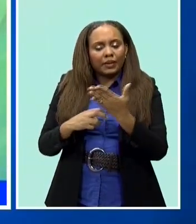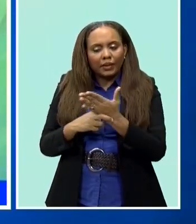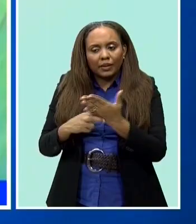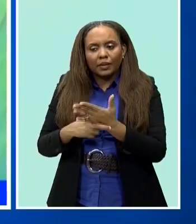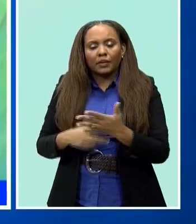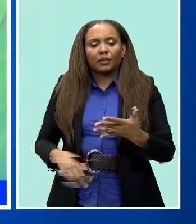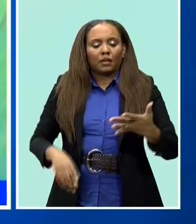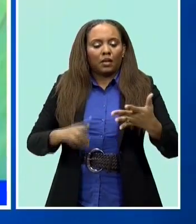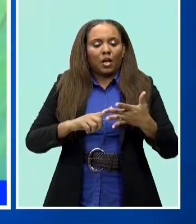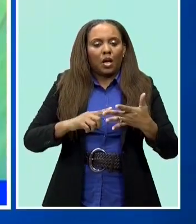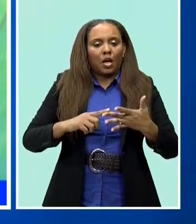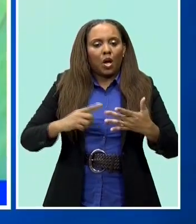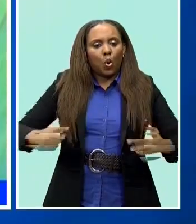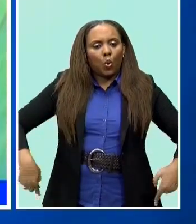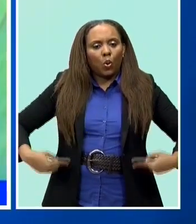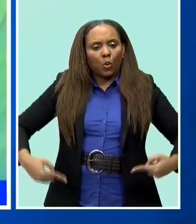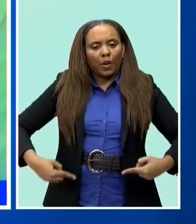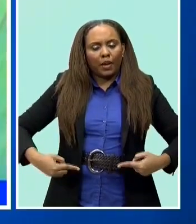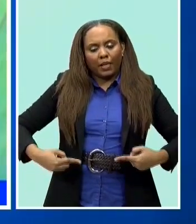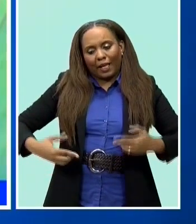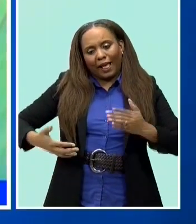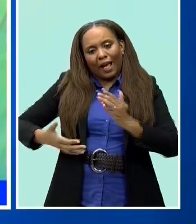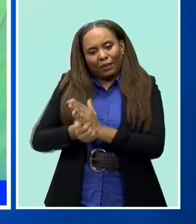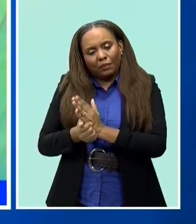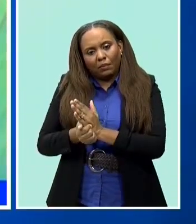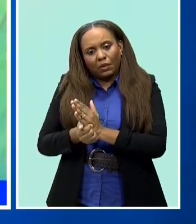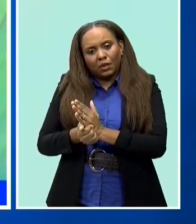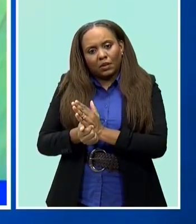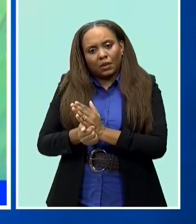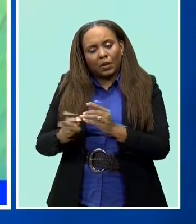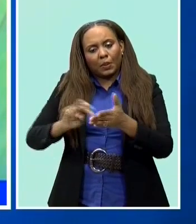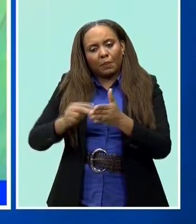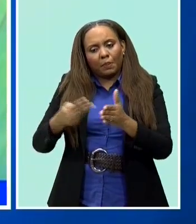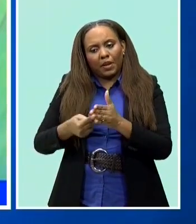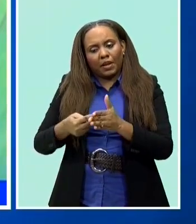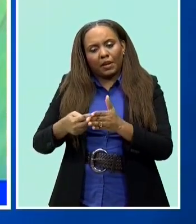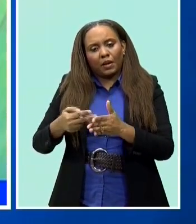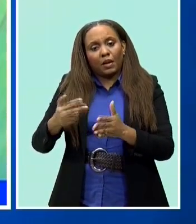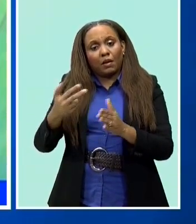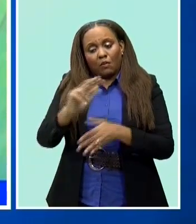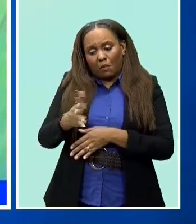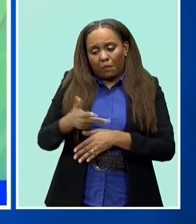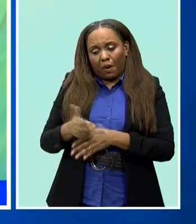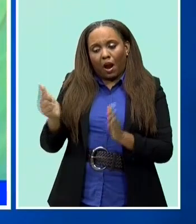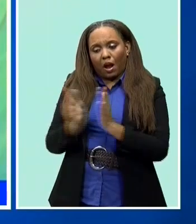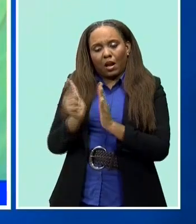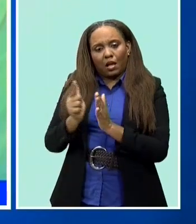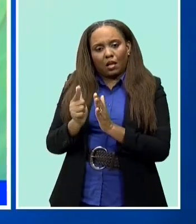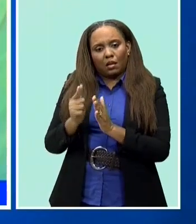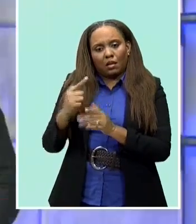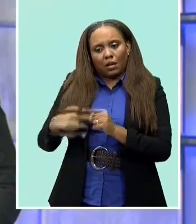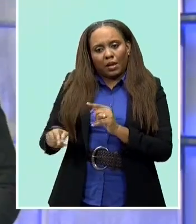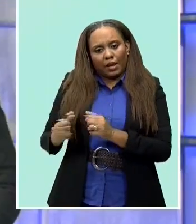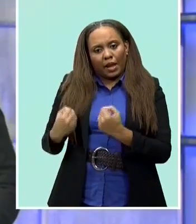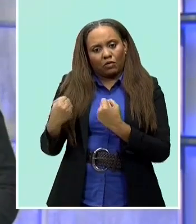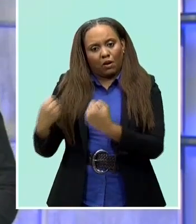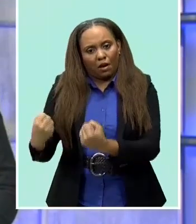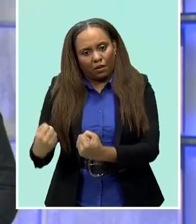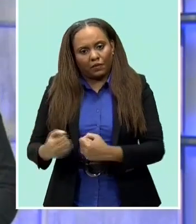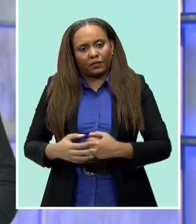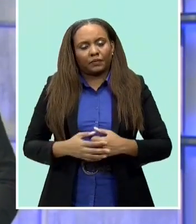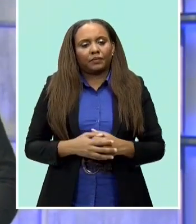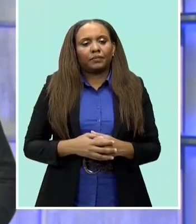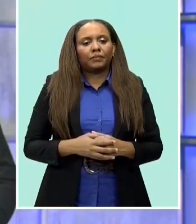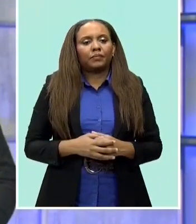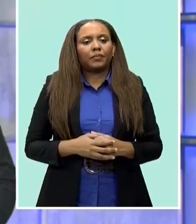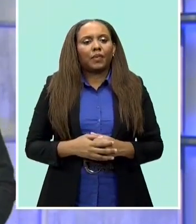and we are showing more presence on the road as a means of deterring drivers and reducing these accidents. Protection of